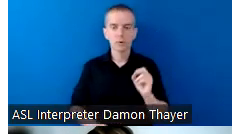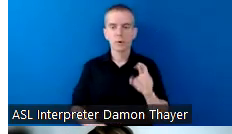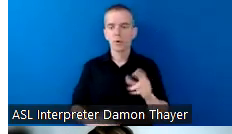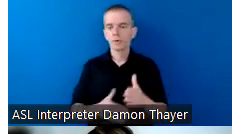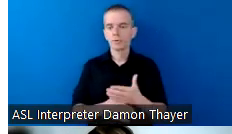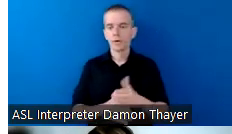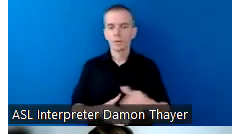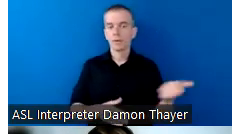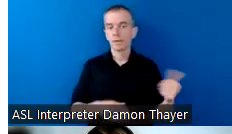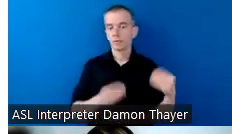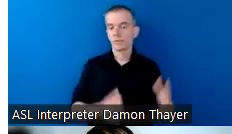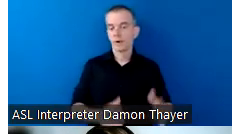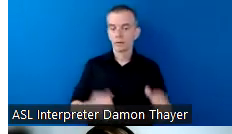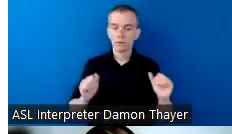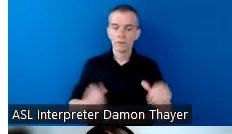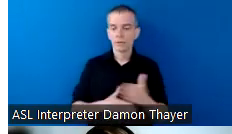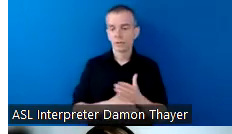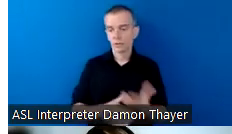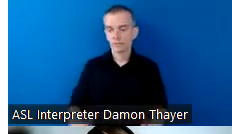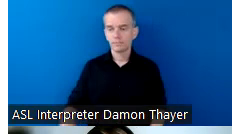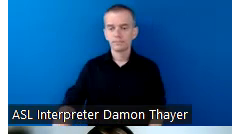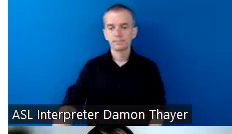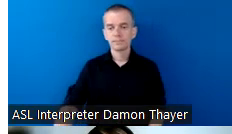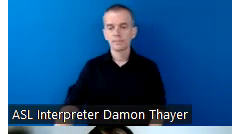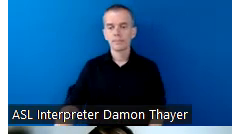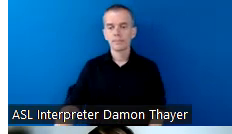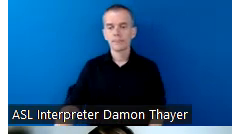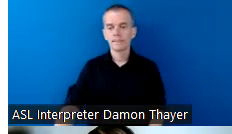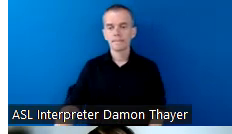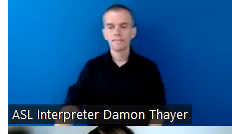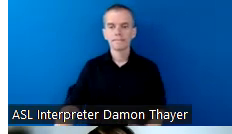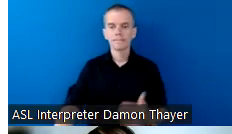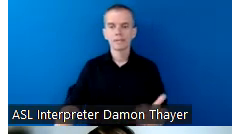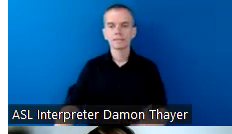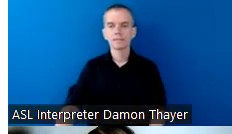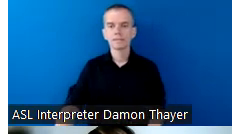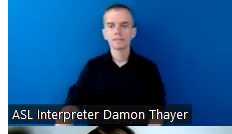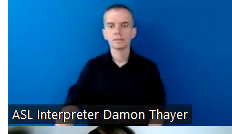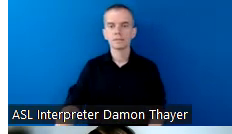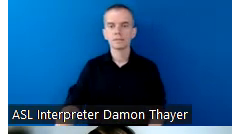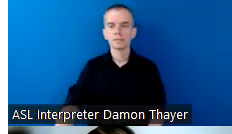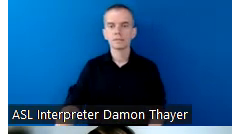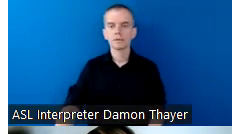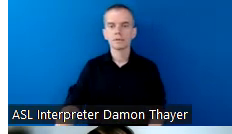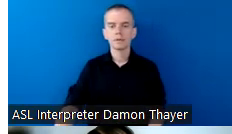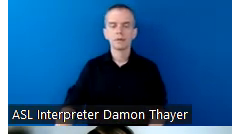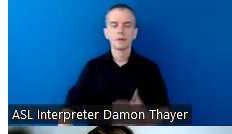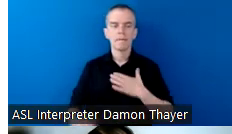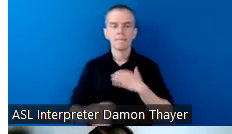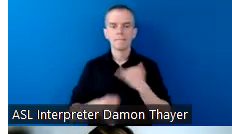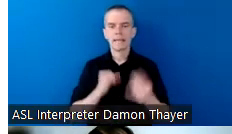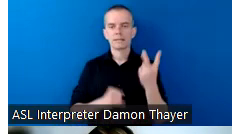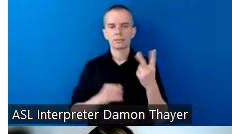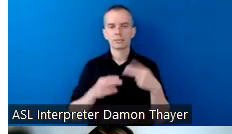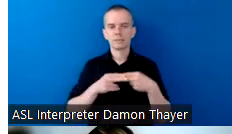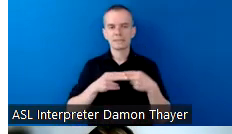with another provider, then you can share it out. Great. Okay, next slide. So my last 2 slides are